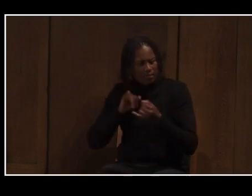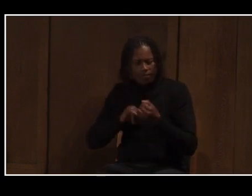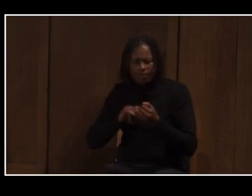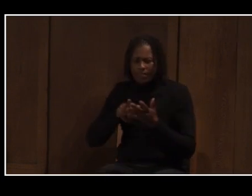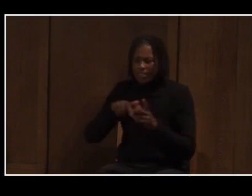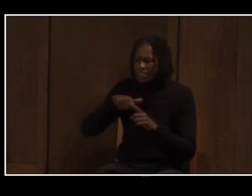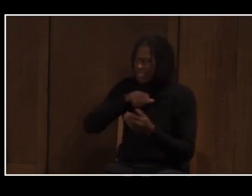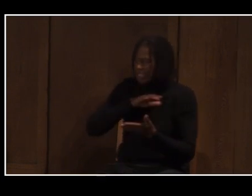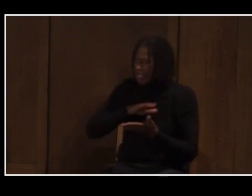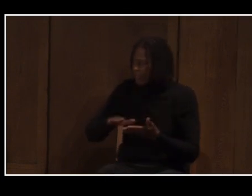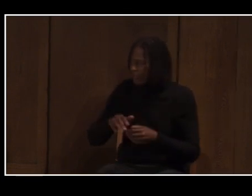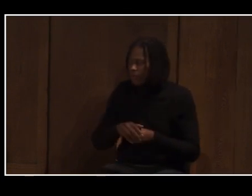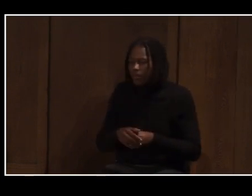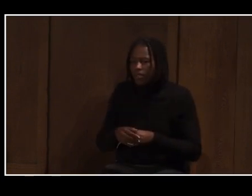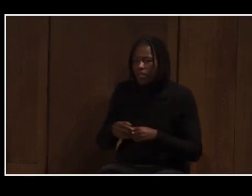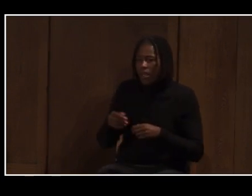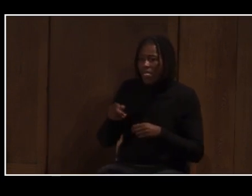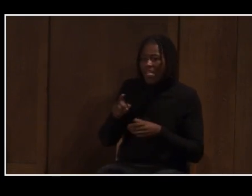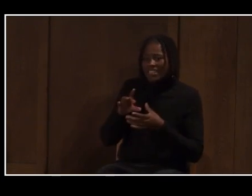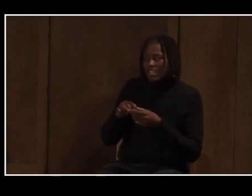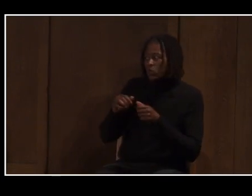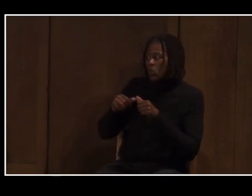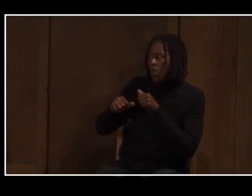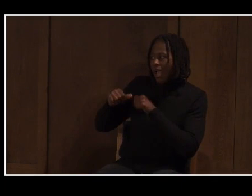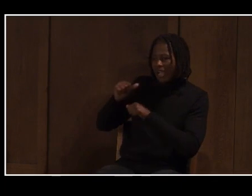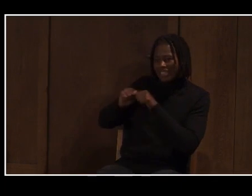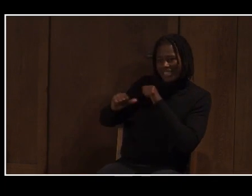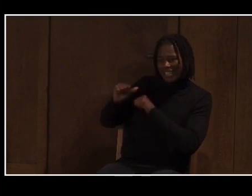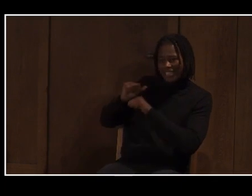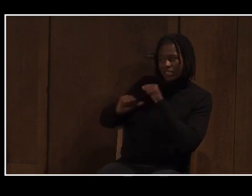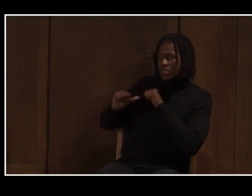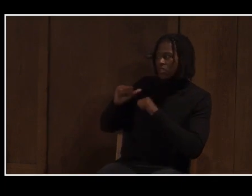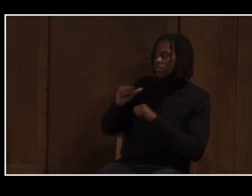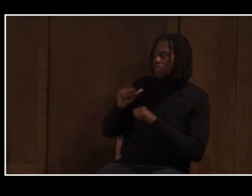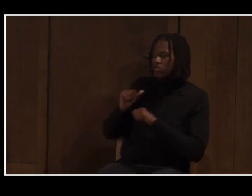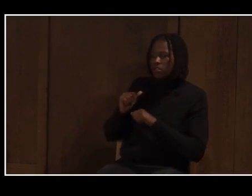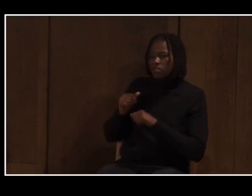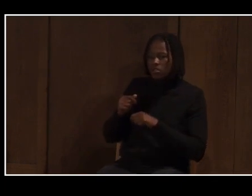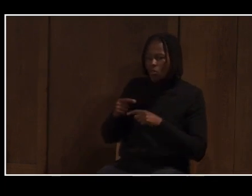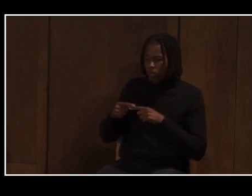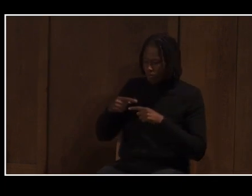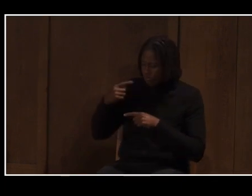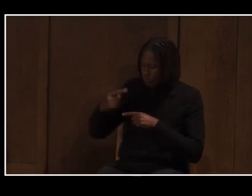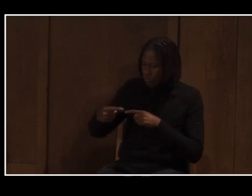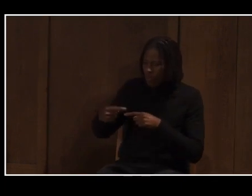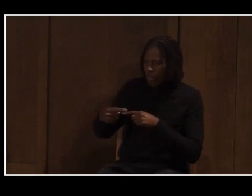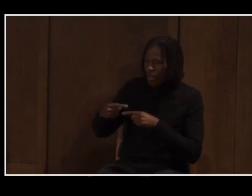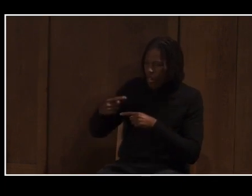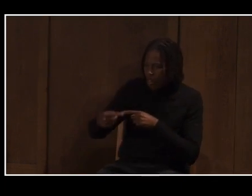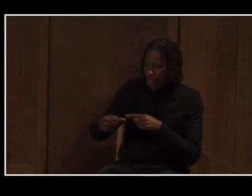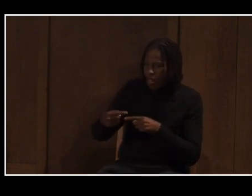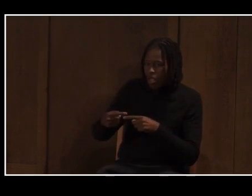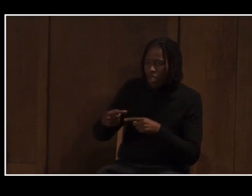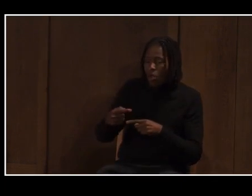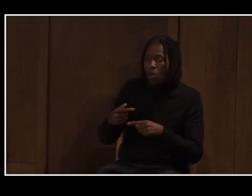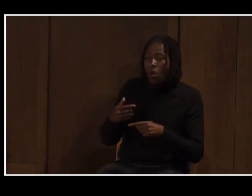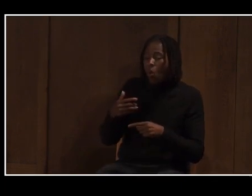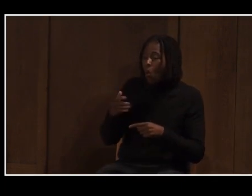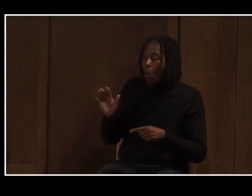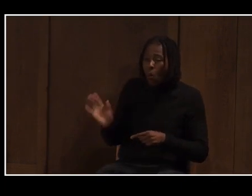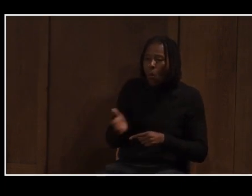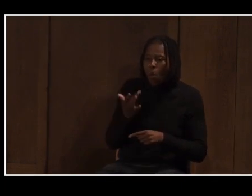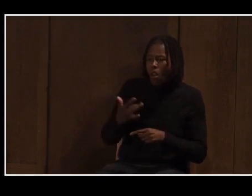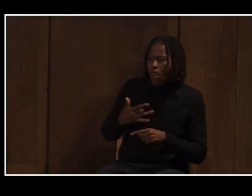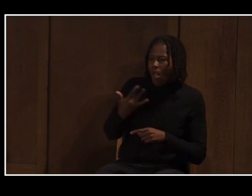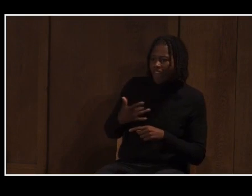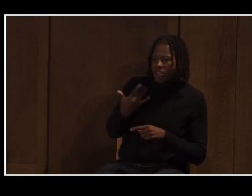ancestors knew that. That's what the idea of samsara is, the cyclical nature of time. And we're living every single lifetime at once. And all you have to do is